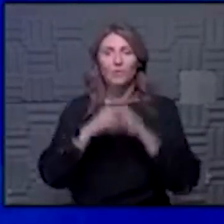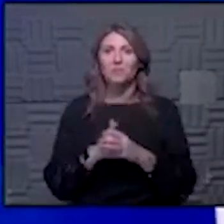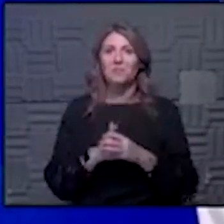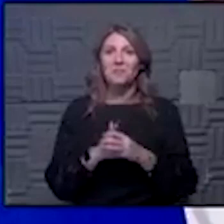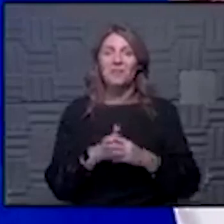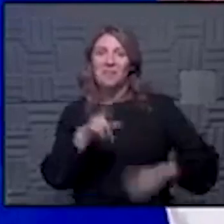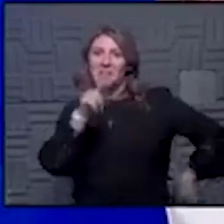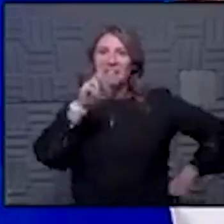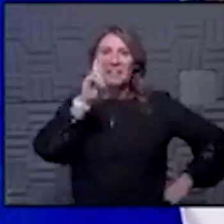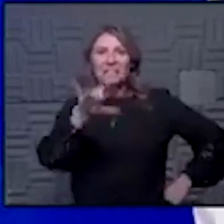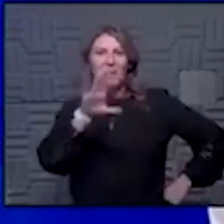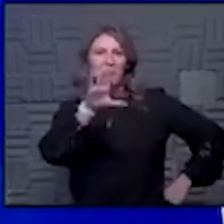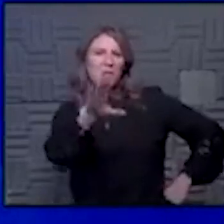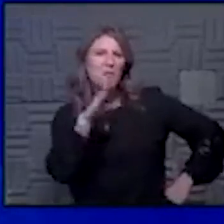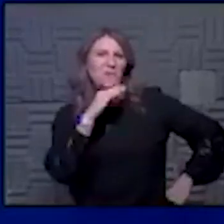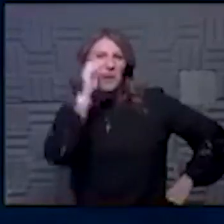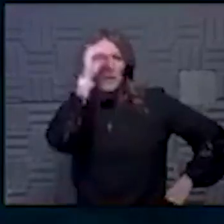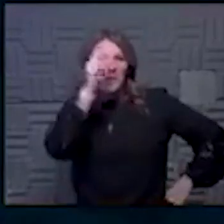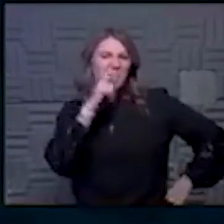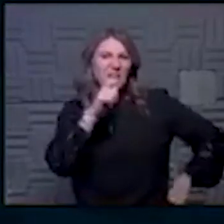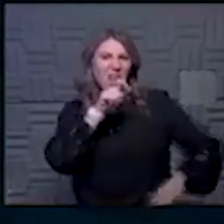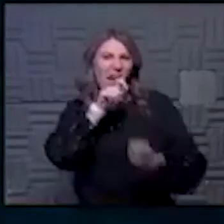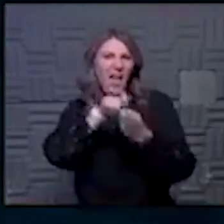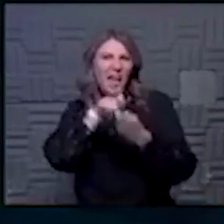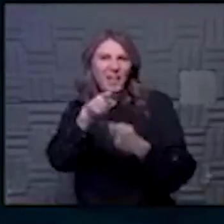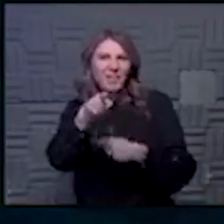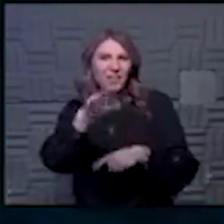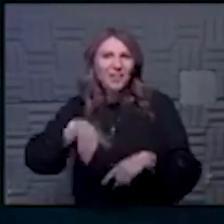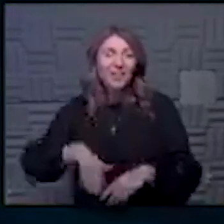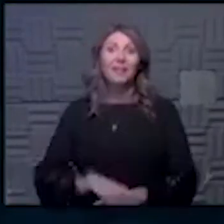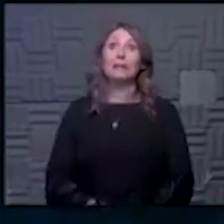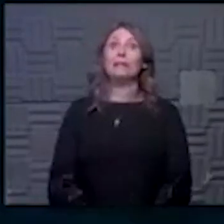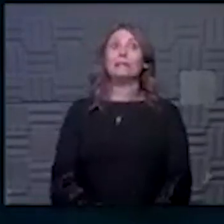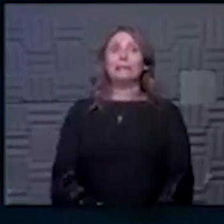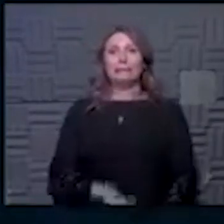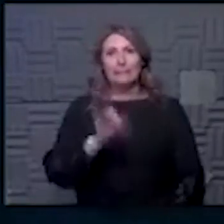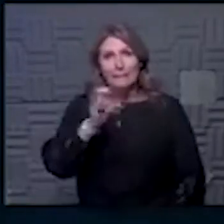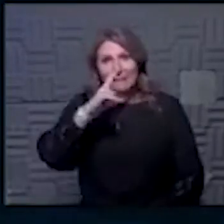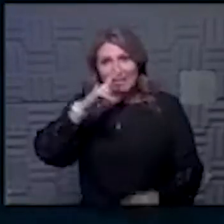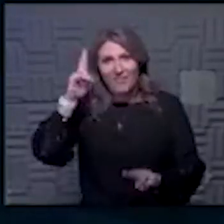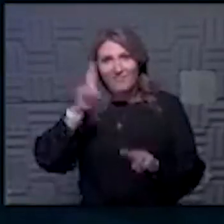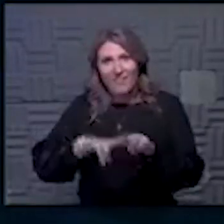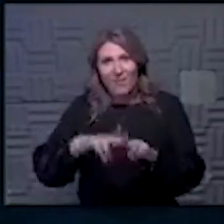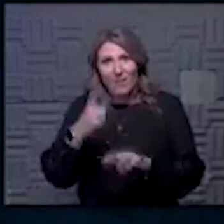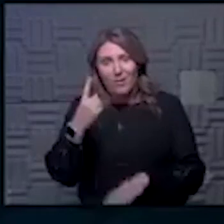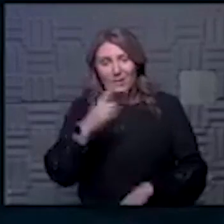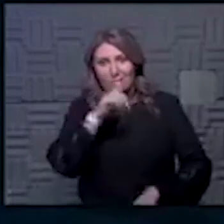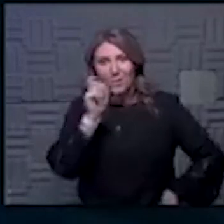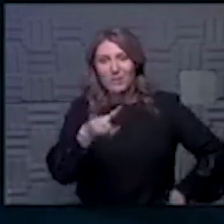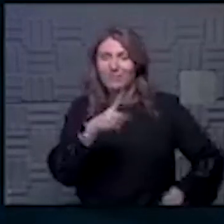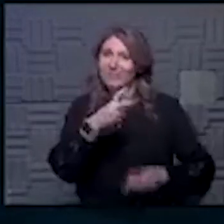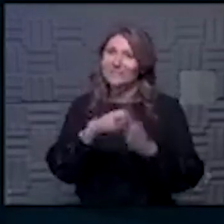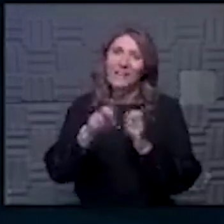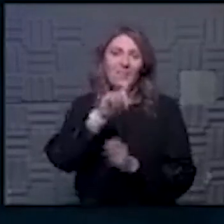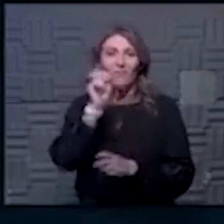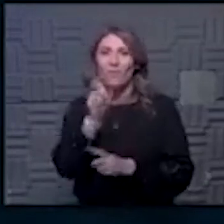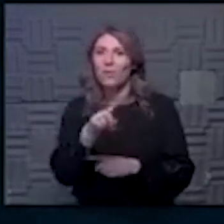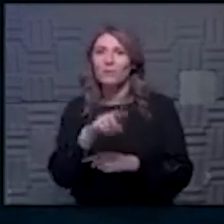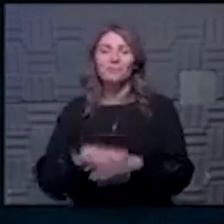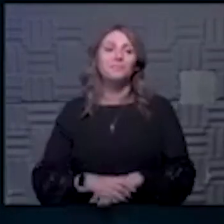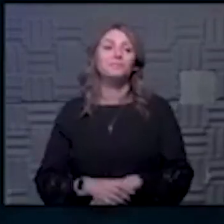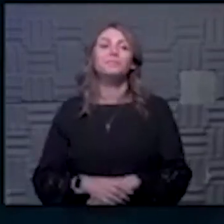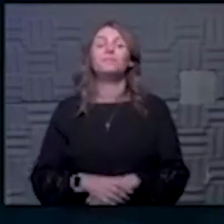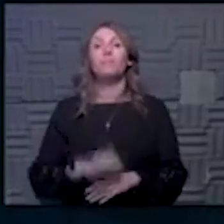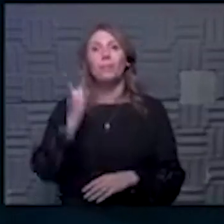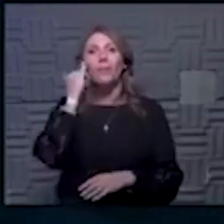picked on you for a while, Larry. Oh, yeah, that's a fun one. Those are tough questions. I mean, if you're